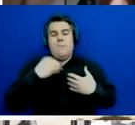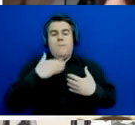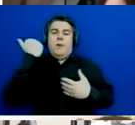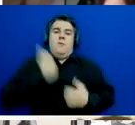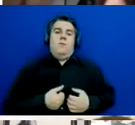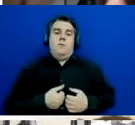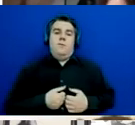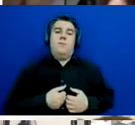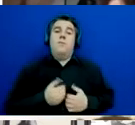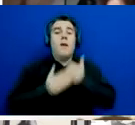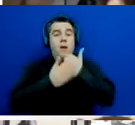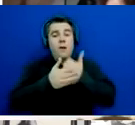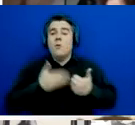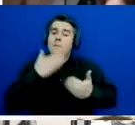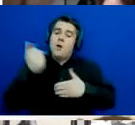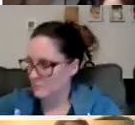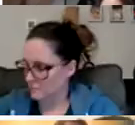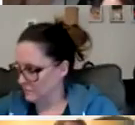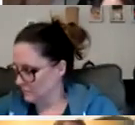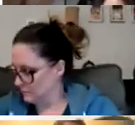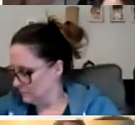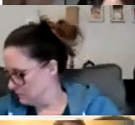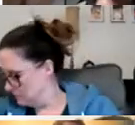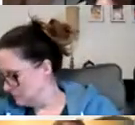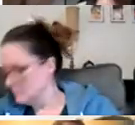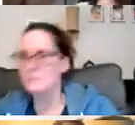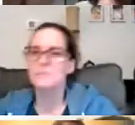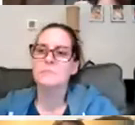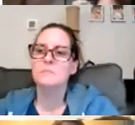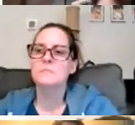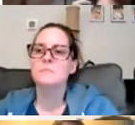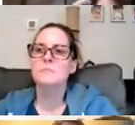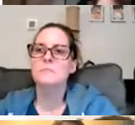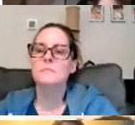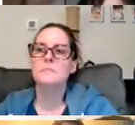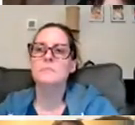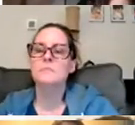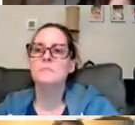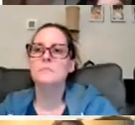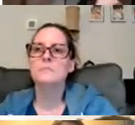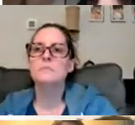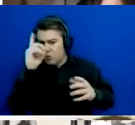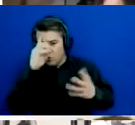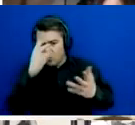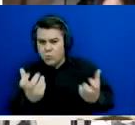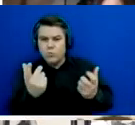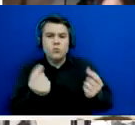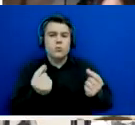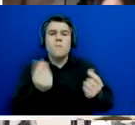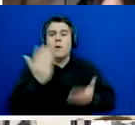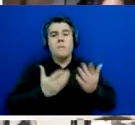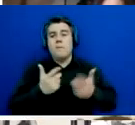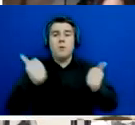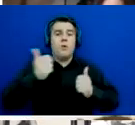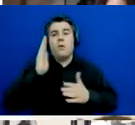be better throughout your day. So figuring out your health goals and what you're looking to do may be bigger than what you think it